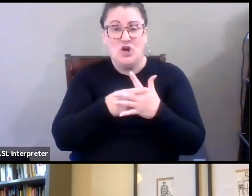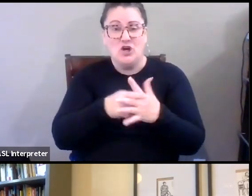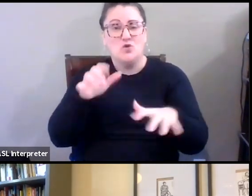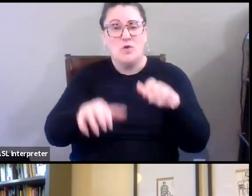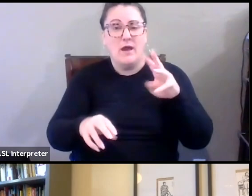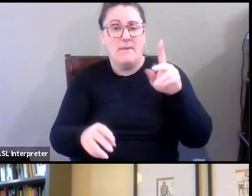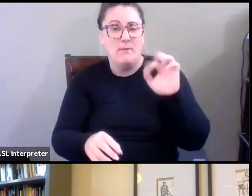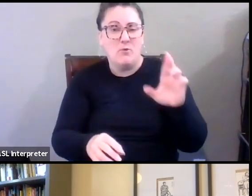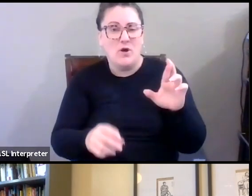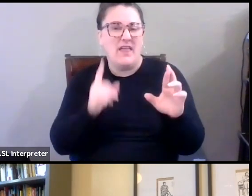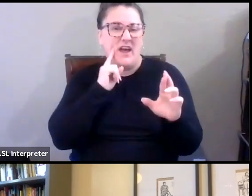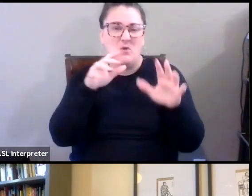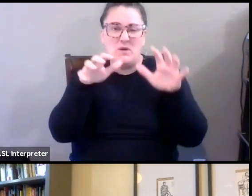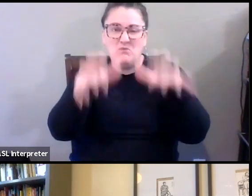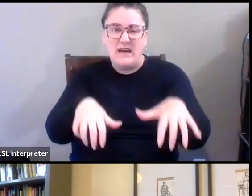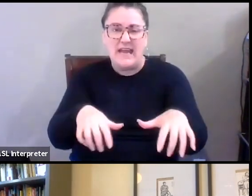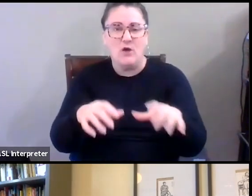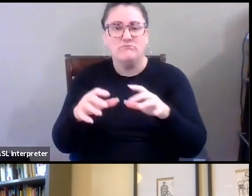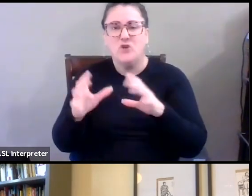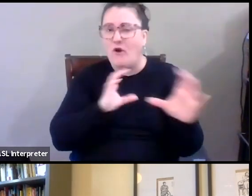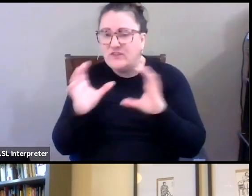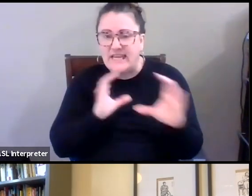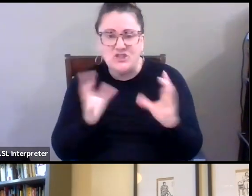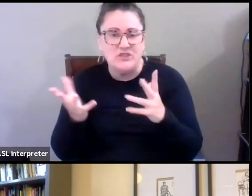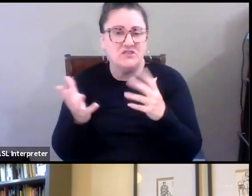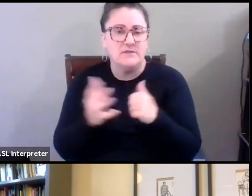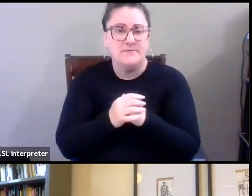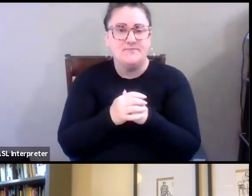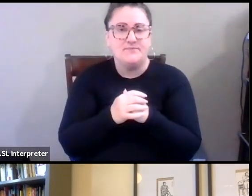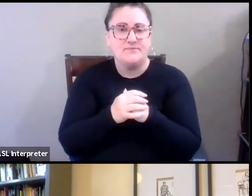to write a bunch of conversations. And then